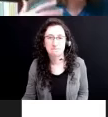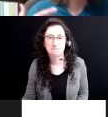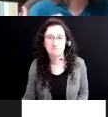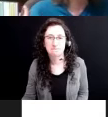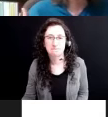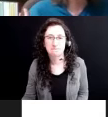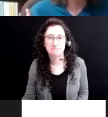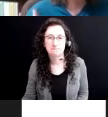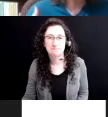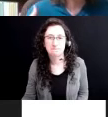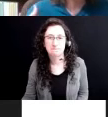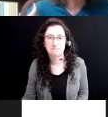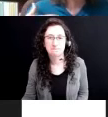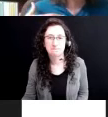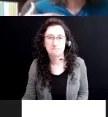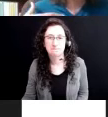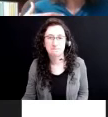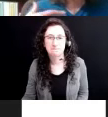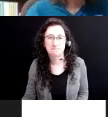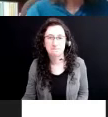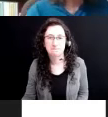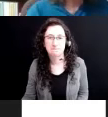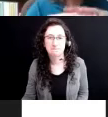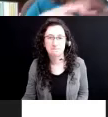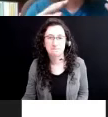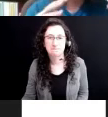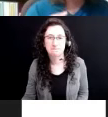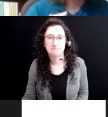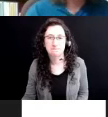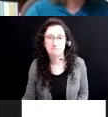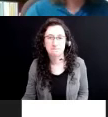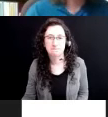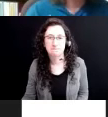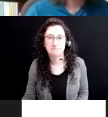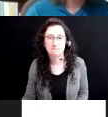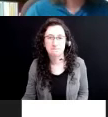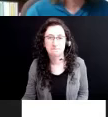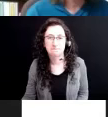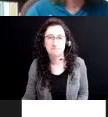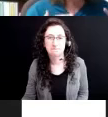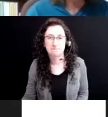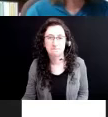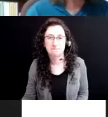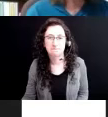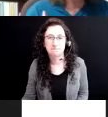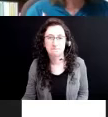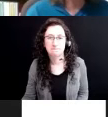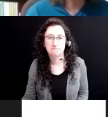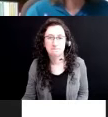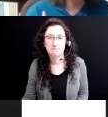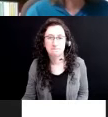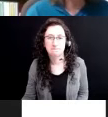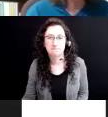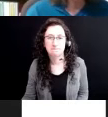just some things to think about when you're some pretty broad concepts when it comes to habitat. Is it's very